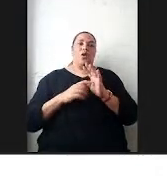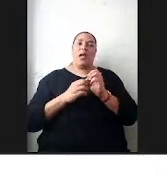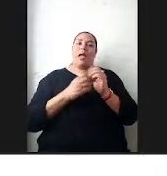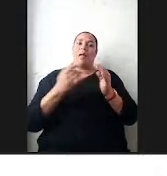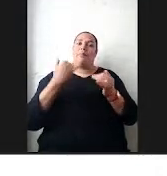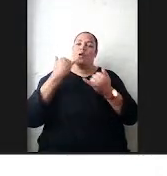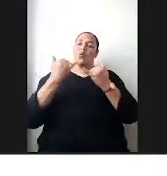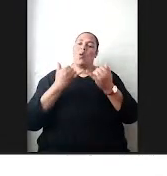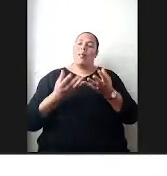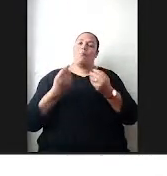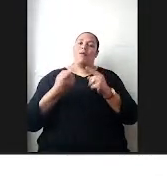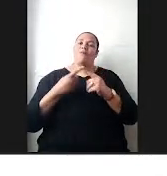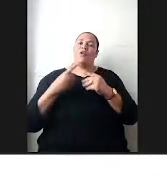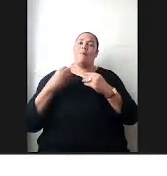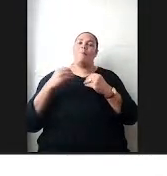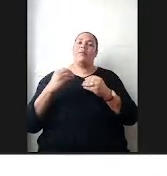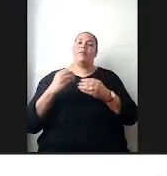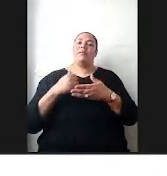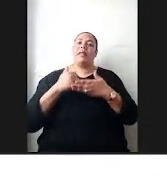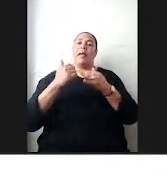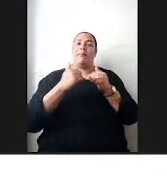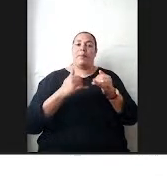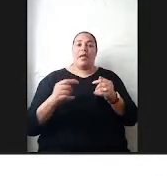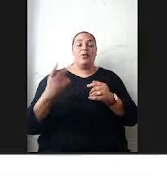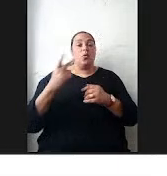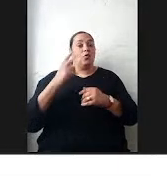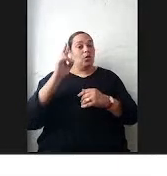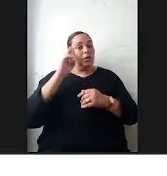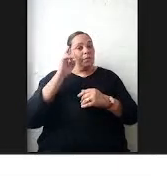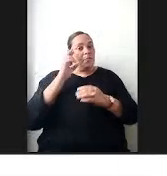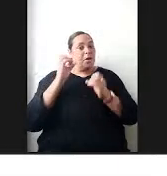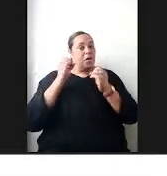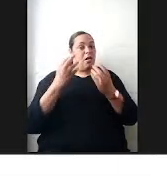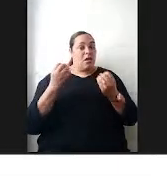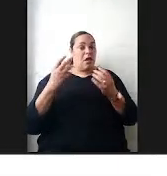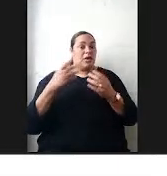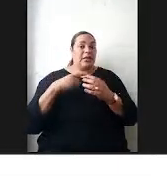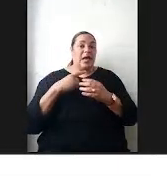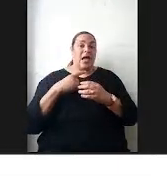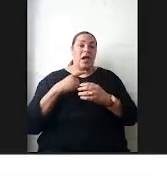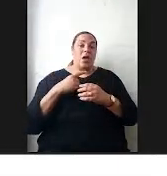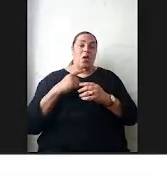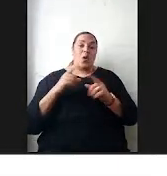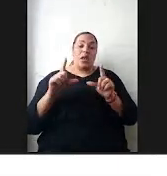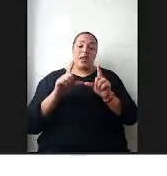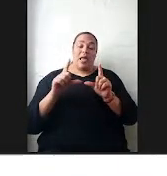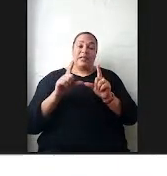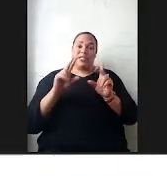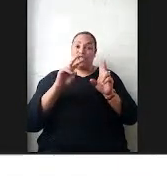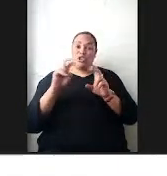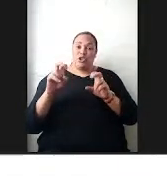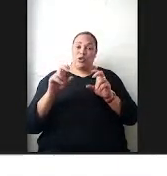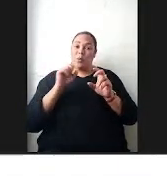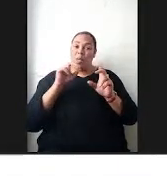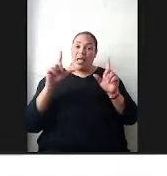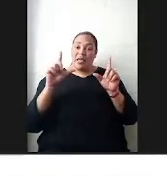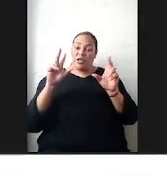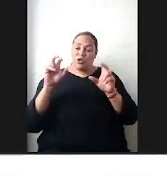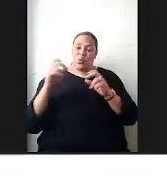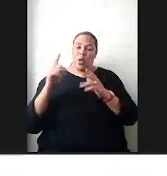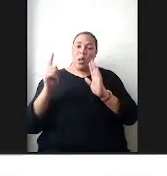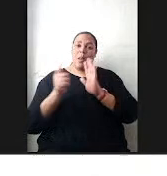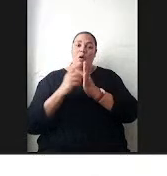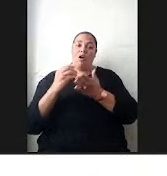business helpline. Also, just remember that a lot of our permit related issues and issues where law enforcement, where